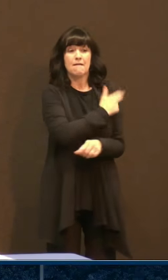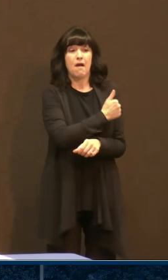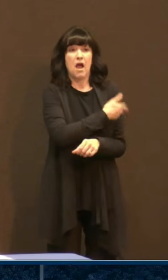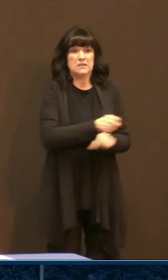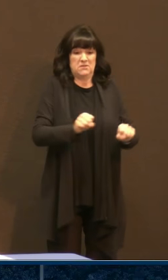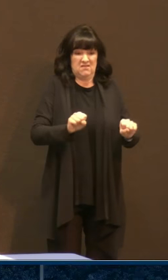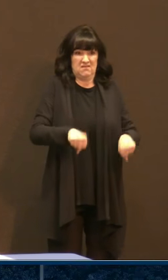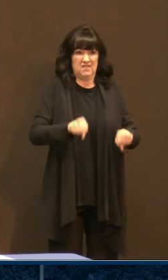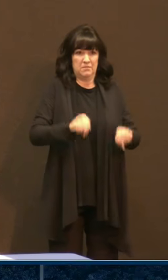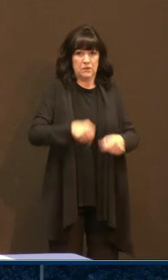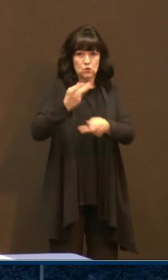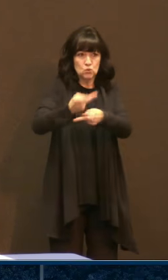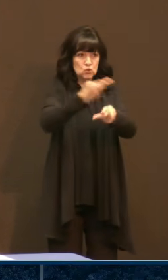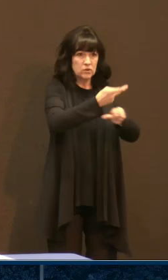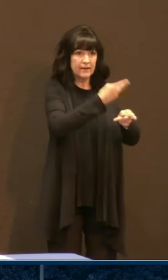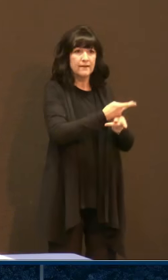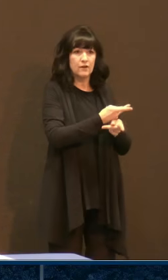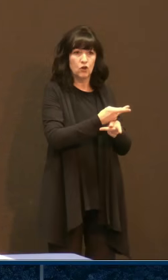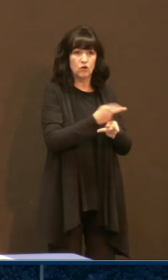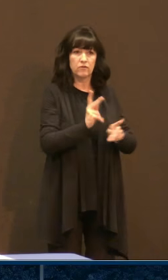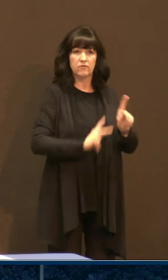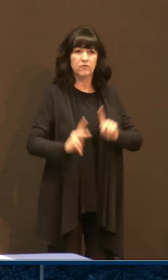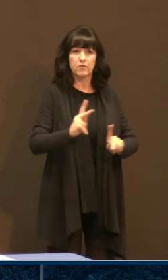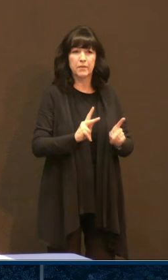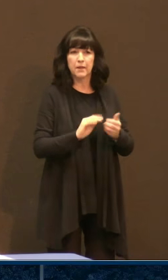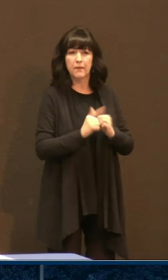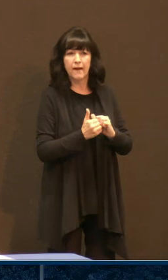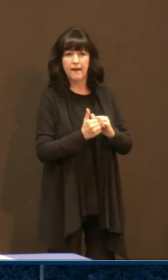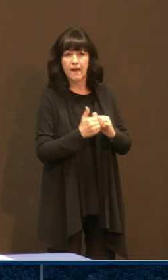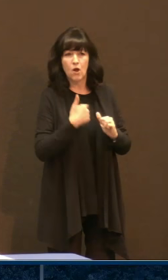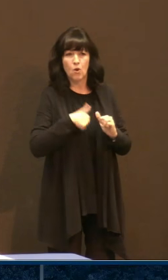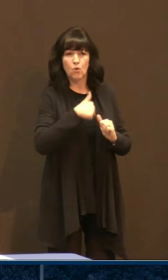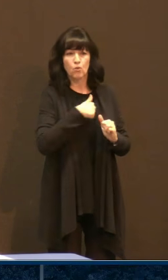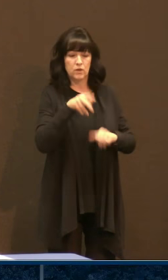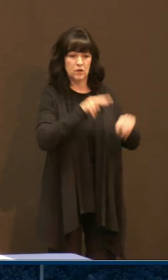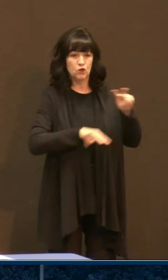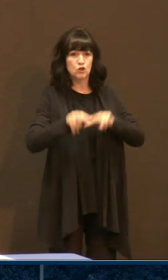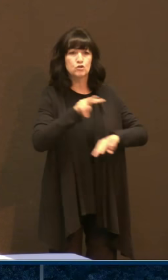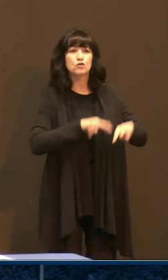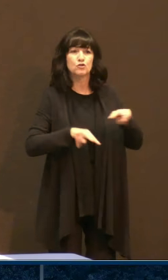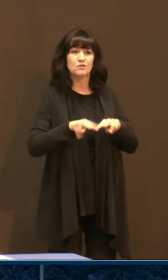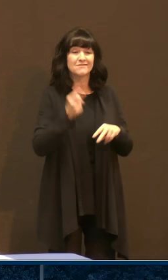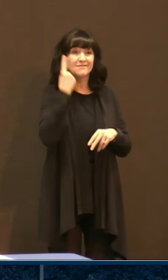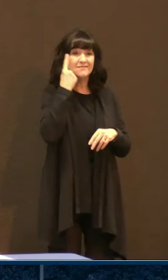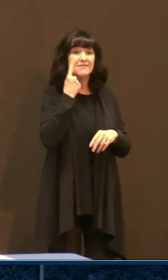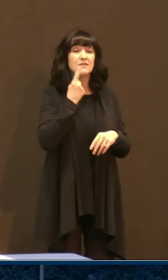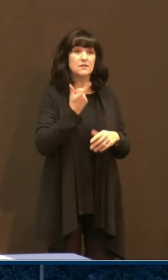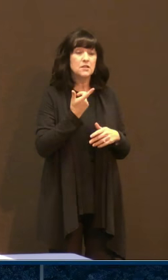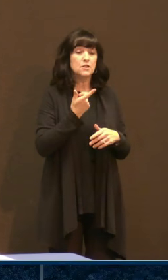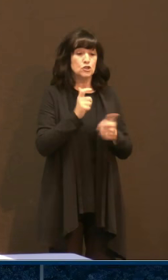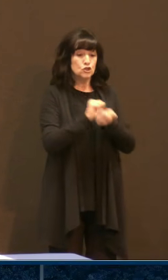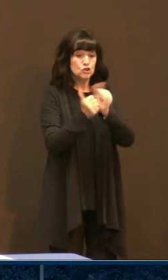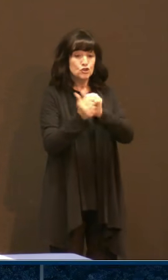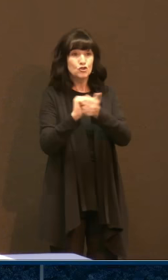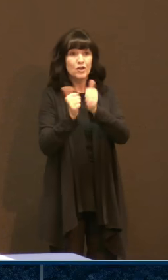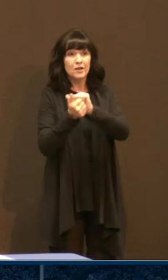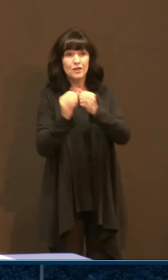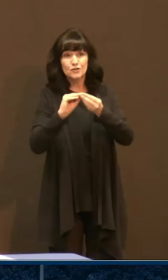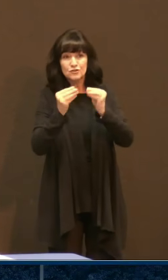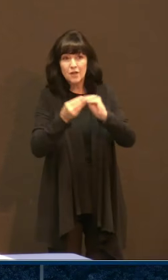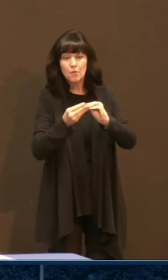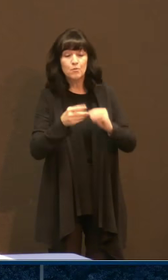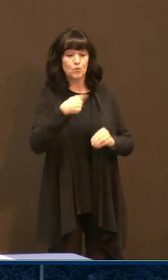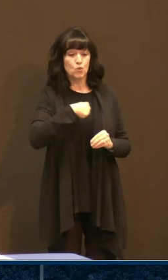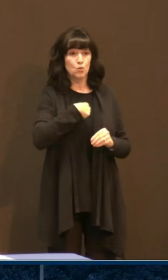have an understanding of what's going on across the state. We also have to understand our data and how it changes, and we make assumptions, and we make, from that we're able